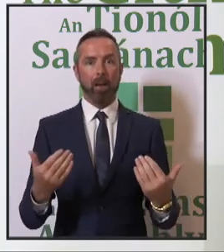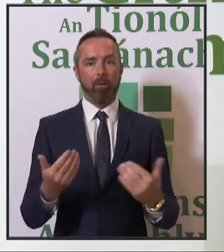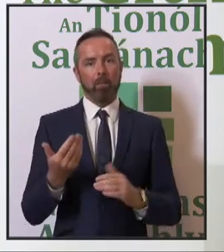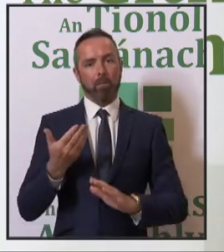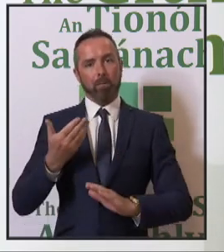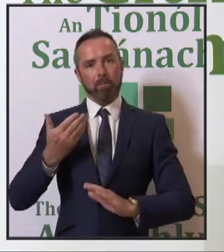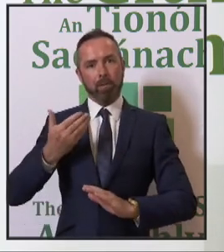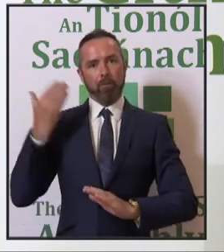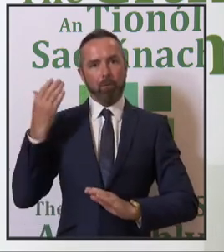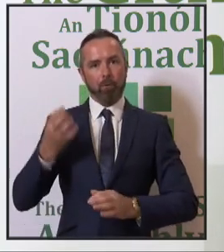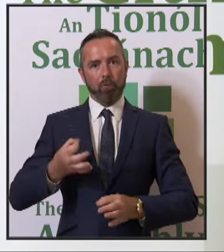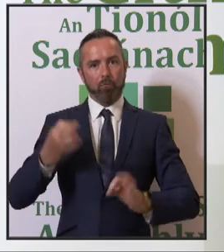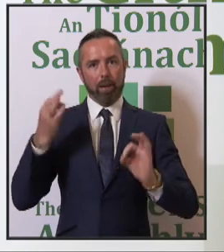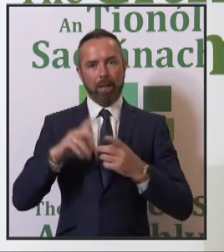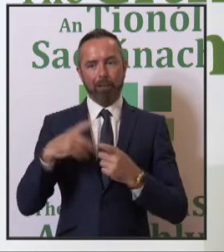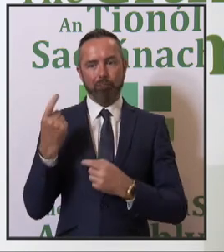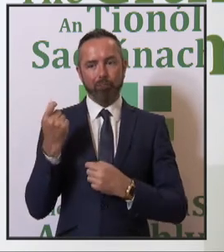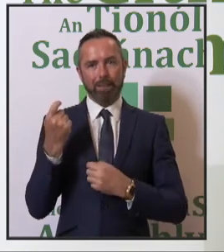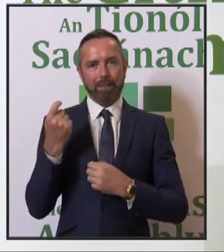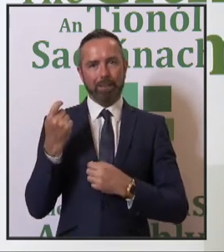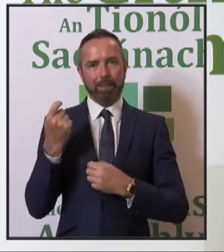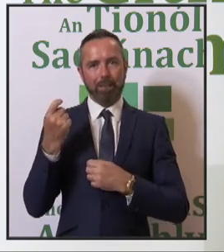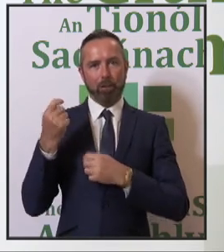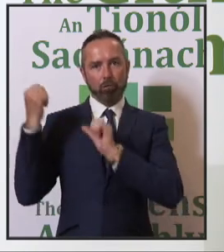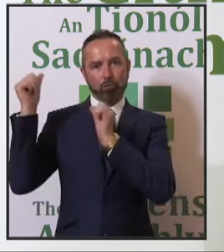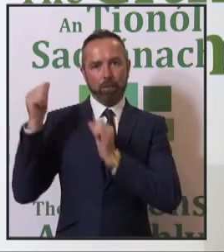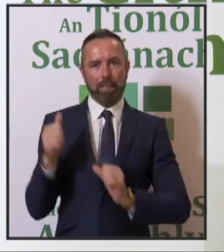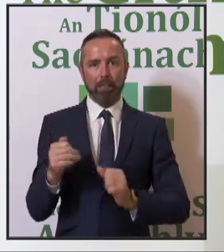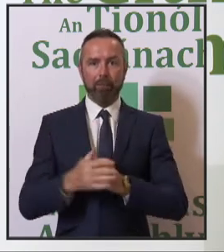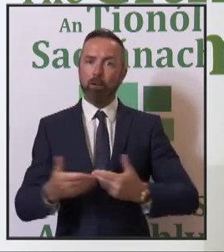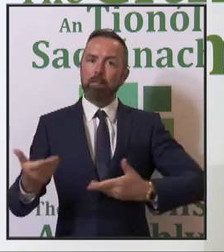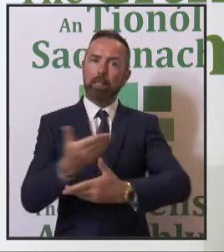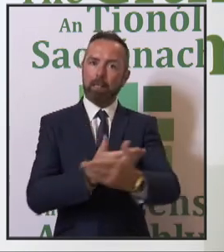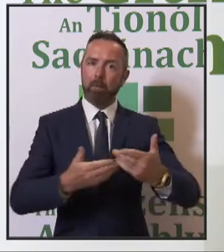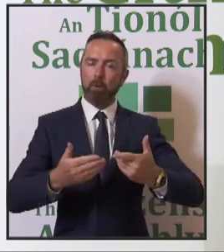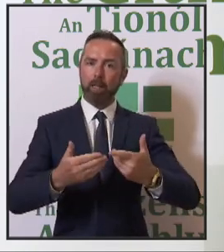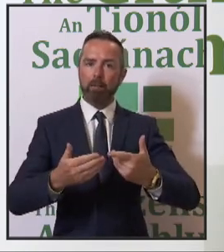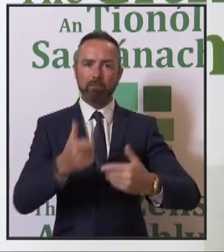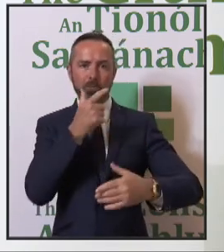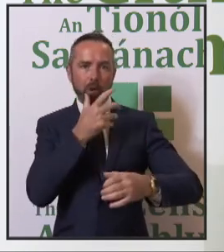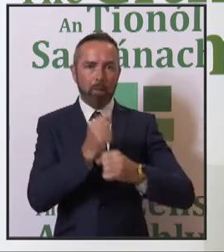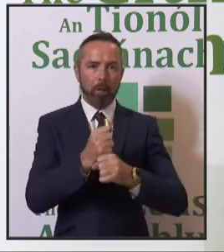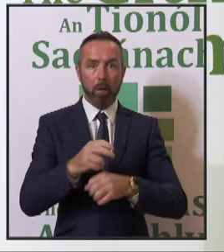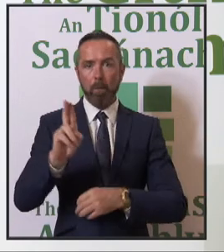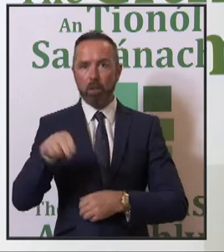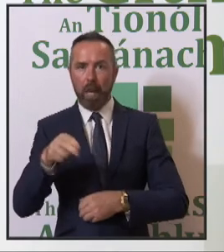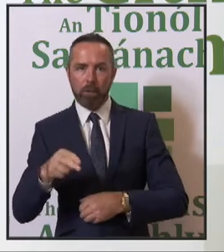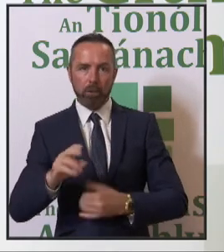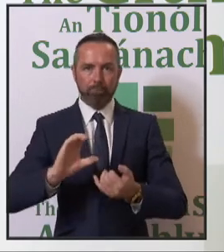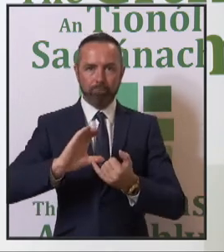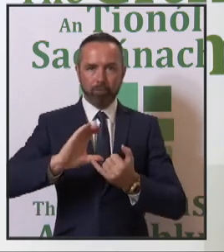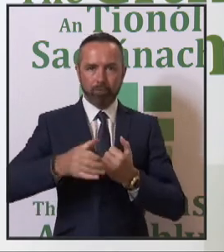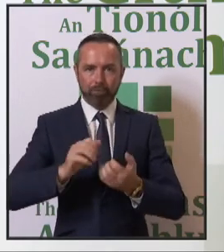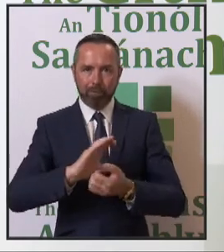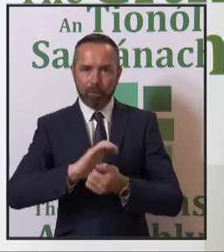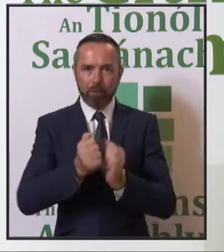if relatively recent, tradition in this country of deliberating on and discussing potential change through an exercise in listening